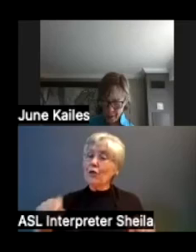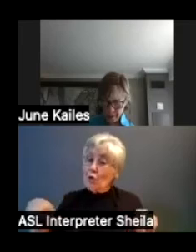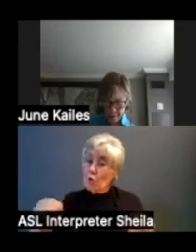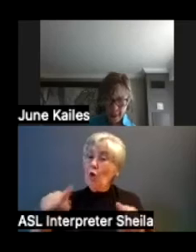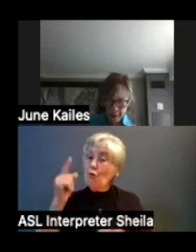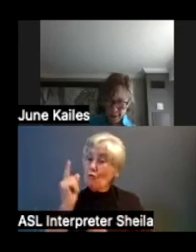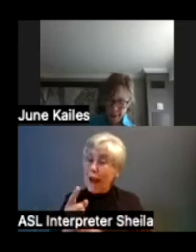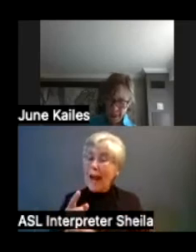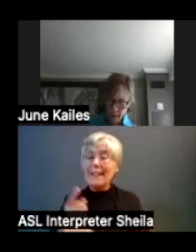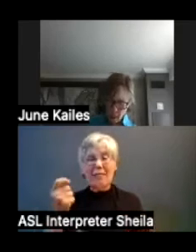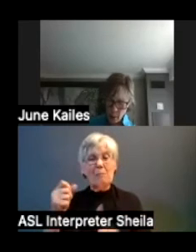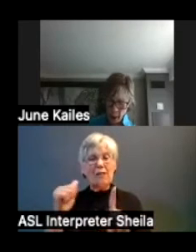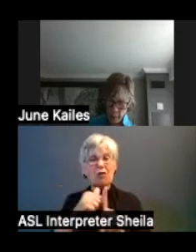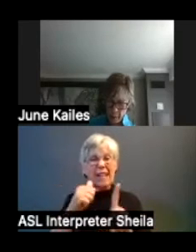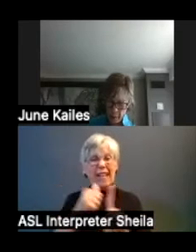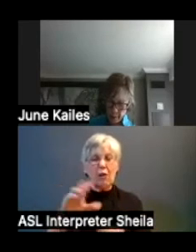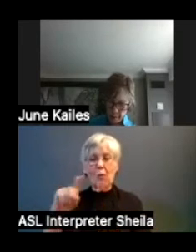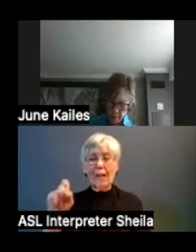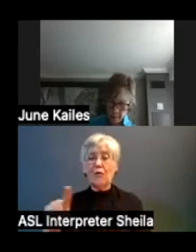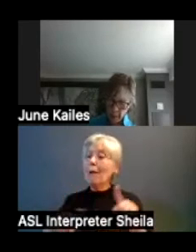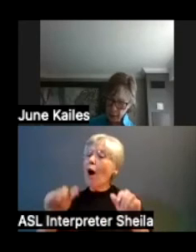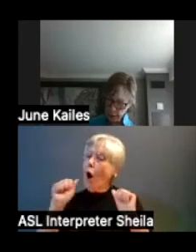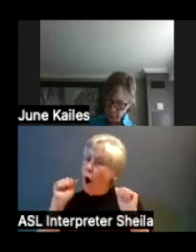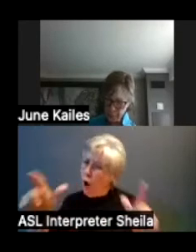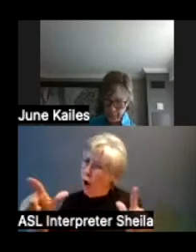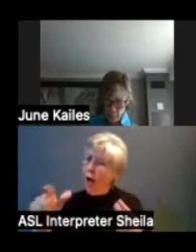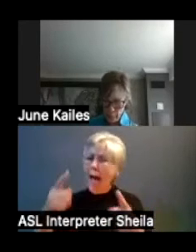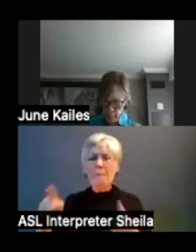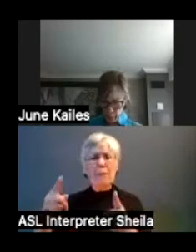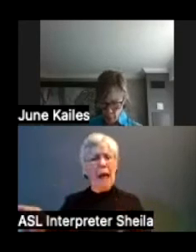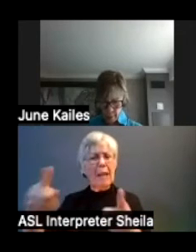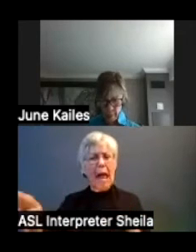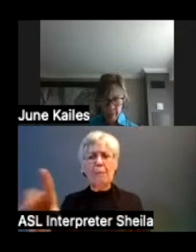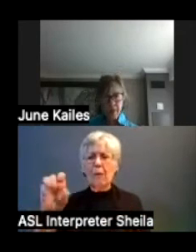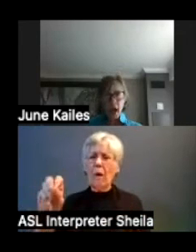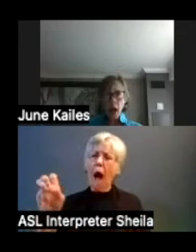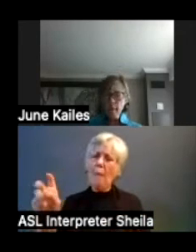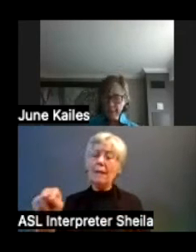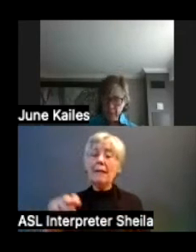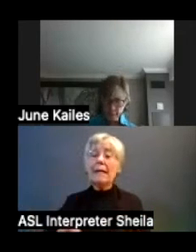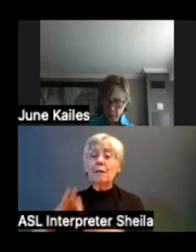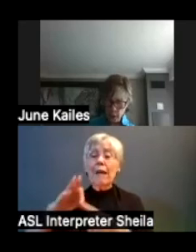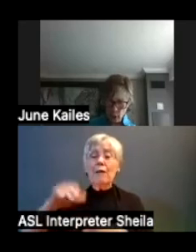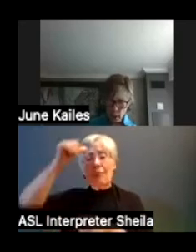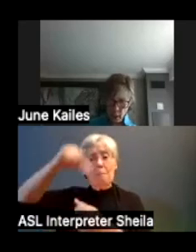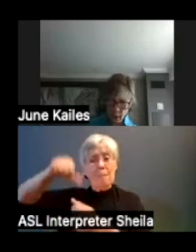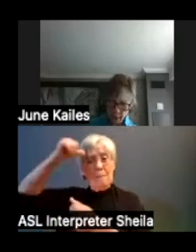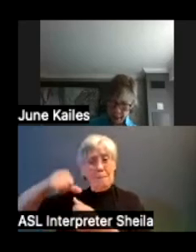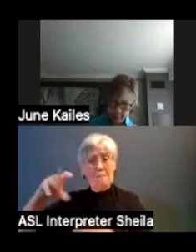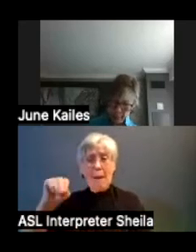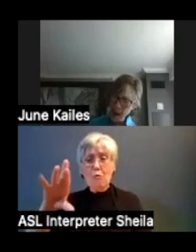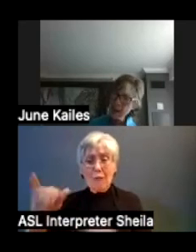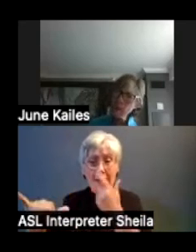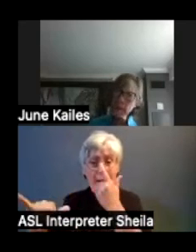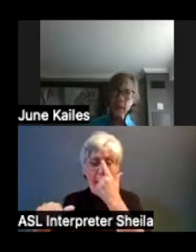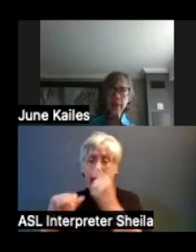trick question. They are all common, especially the memory one. How many times have we heard,